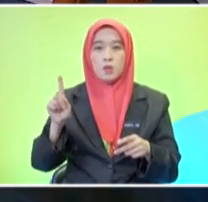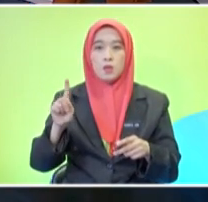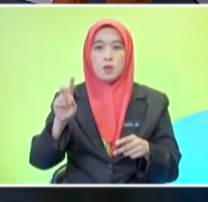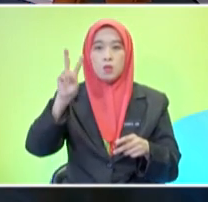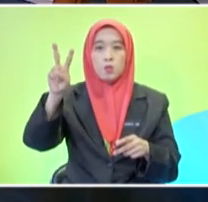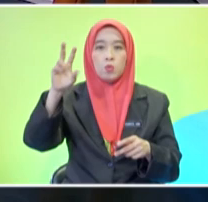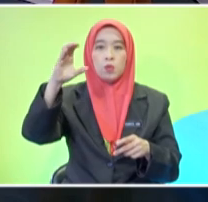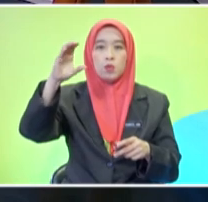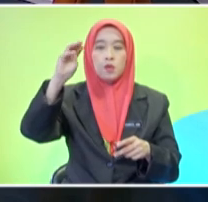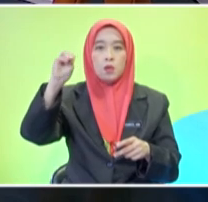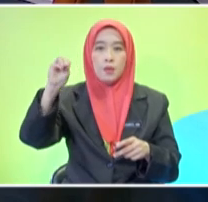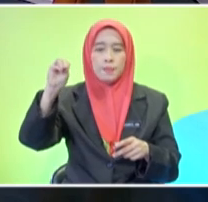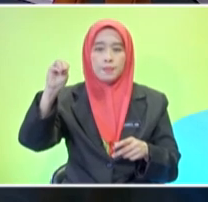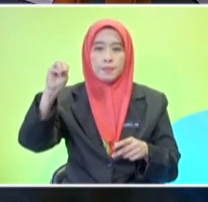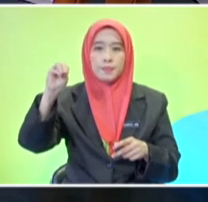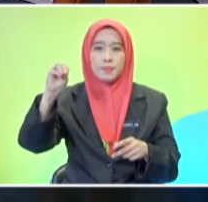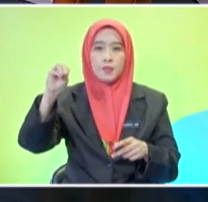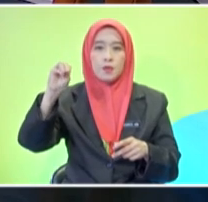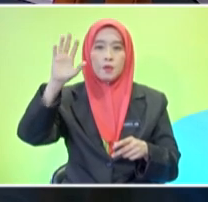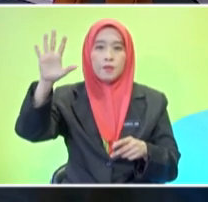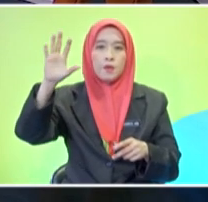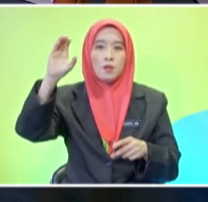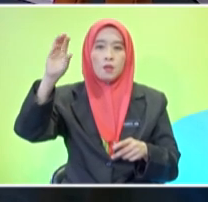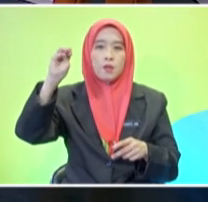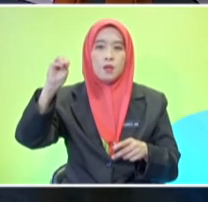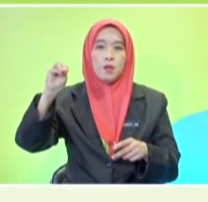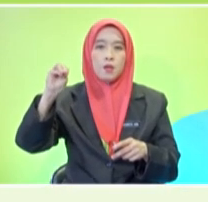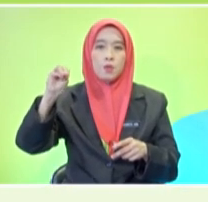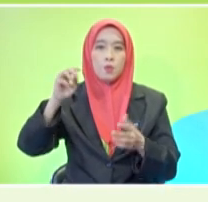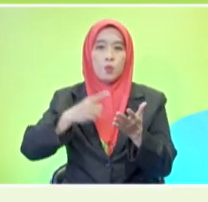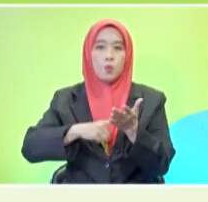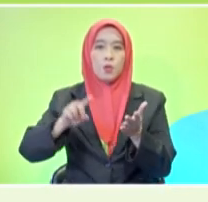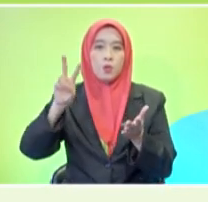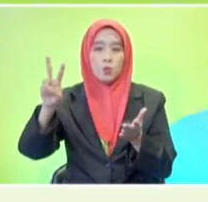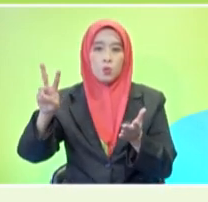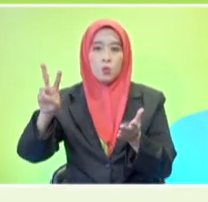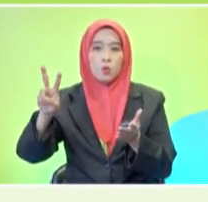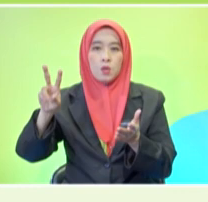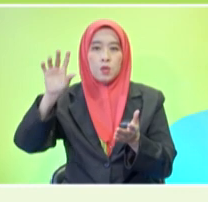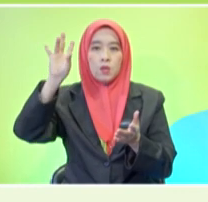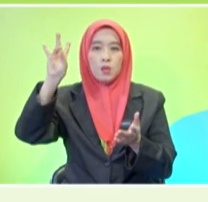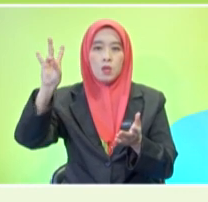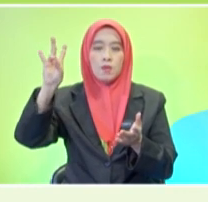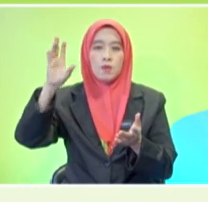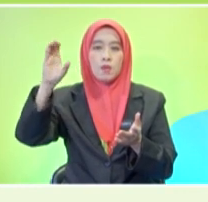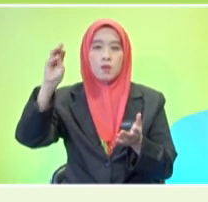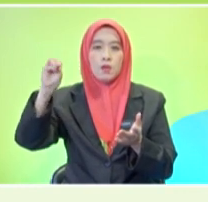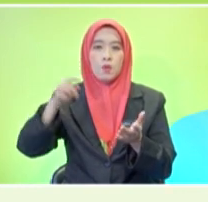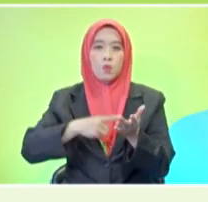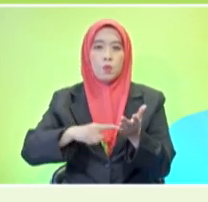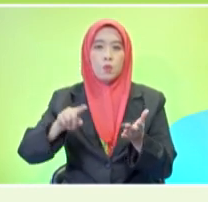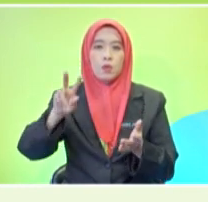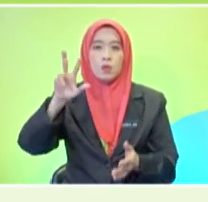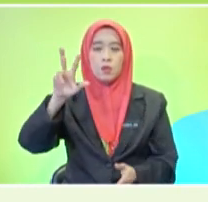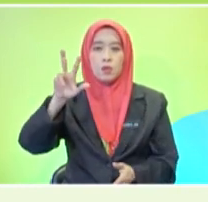2 cm for week number 1, 5 cm for week number 2, and also 7 cm for week number 3. So this is